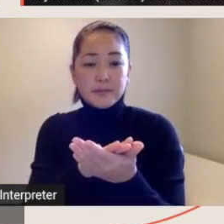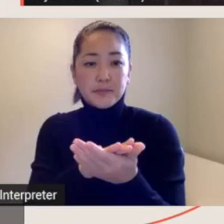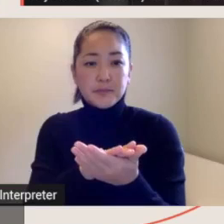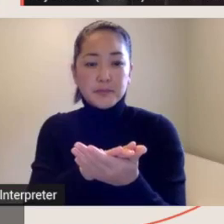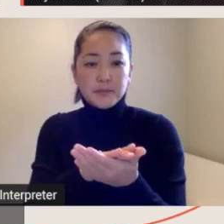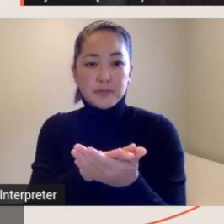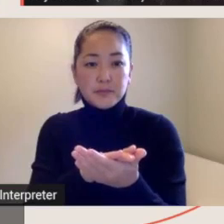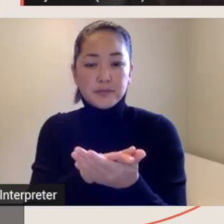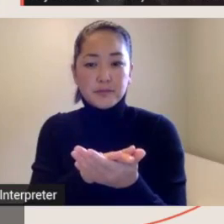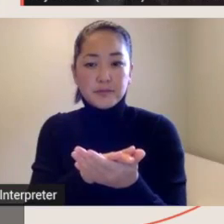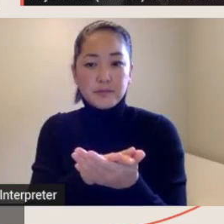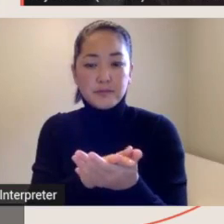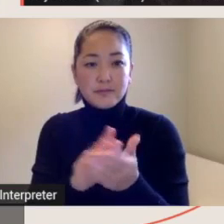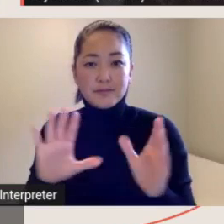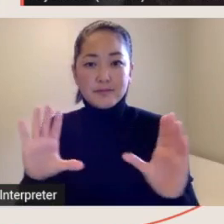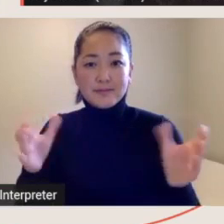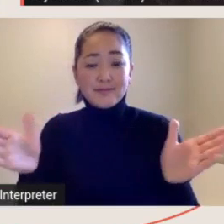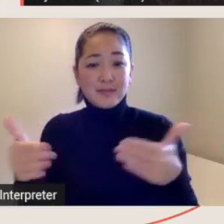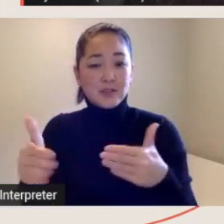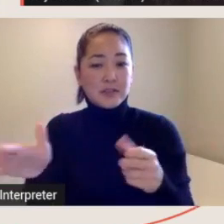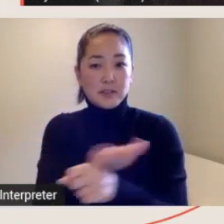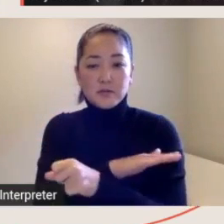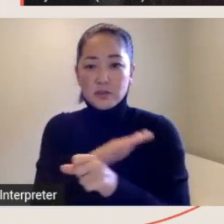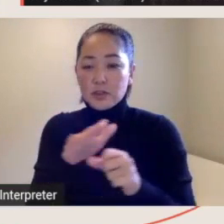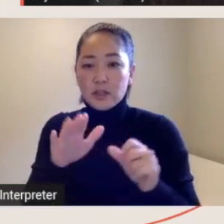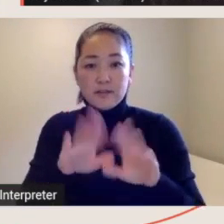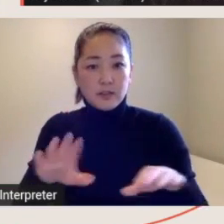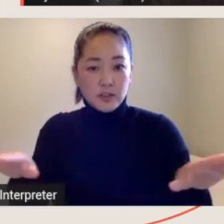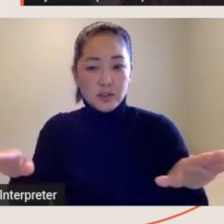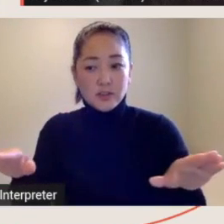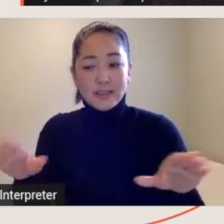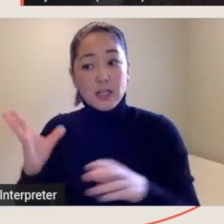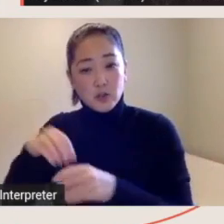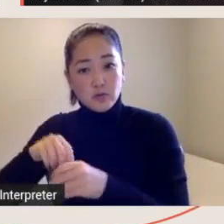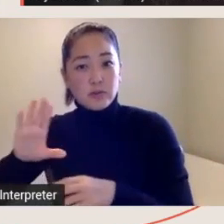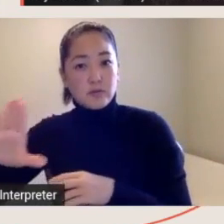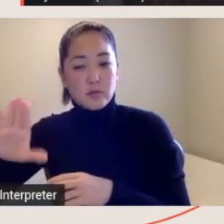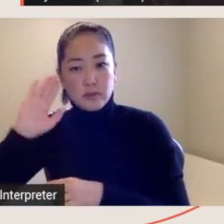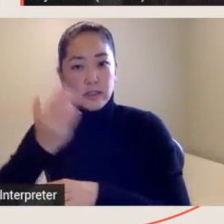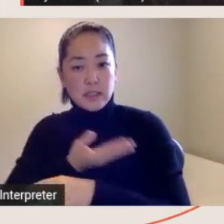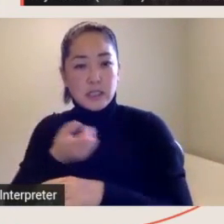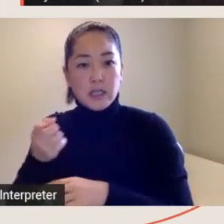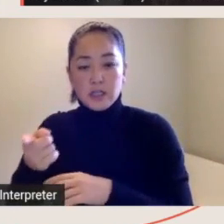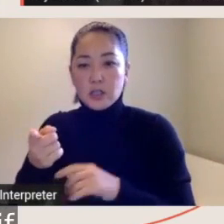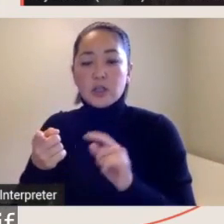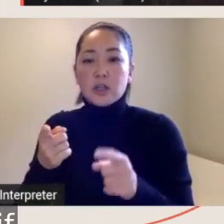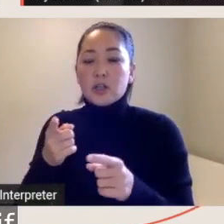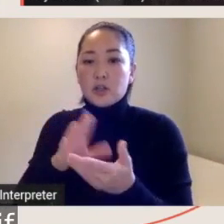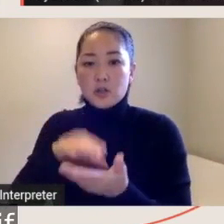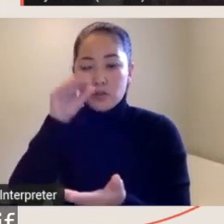know, there is a classroom full of children, including her son, are learning these, you know, very nationalist